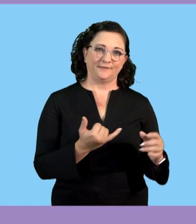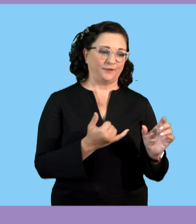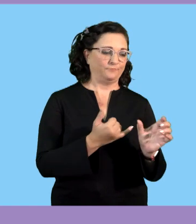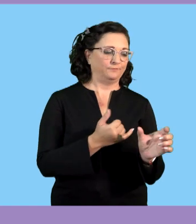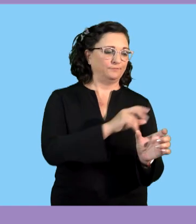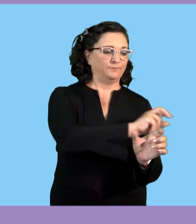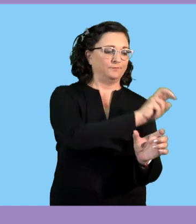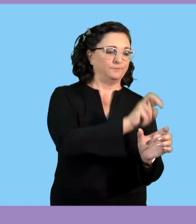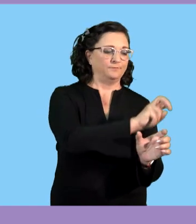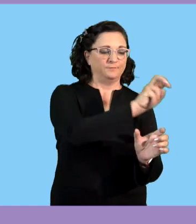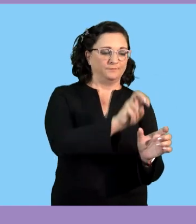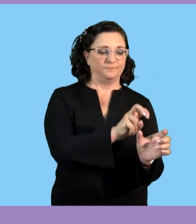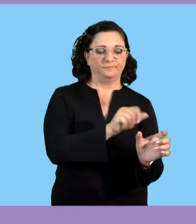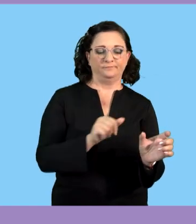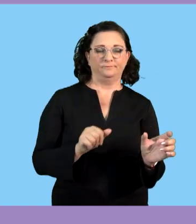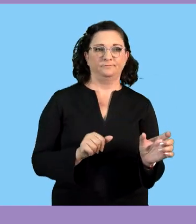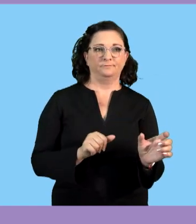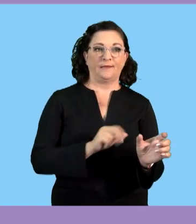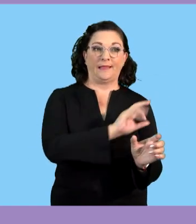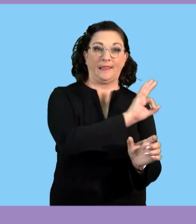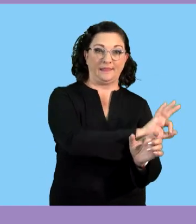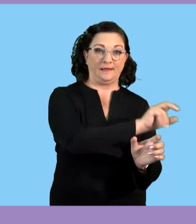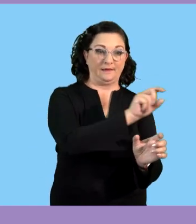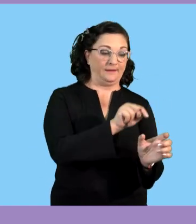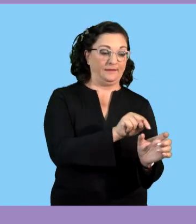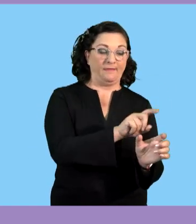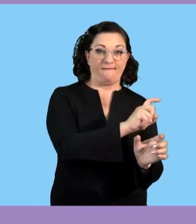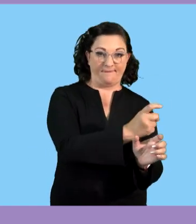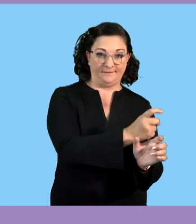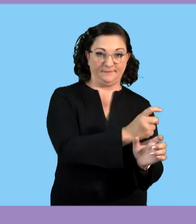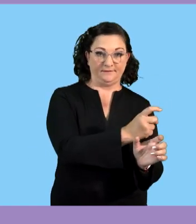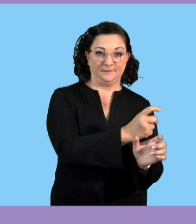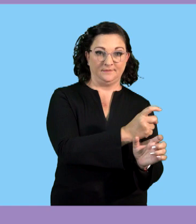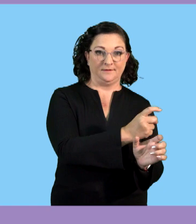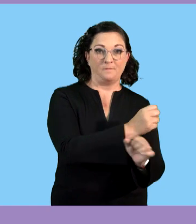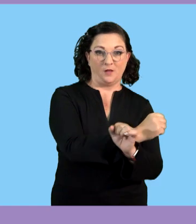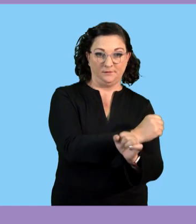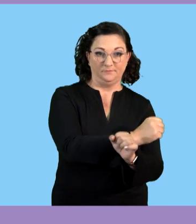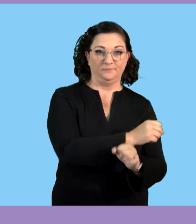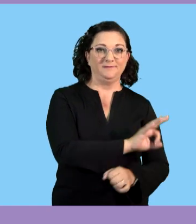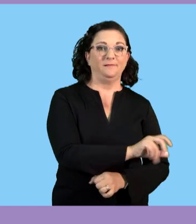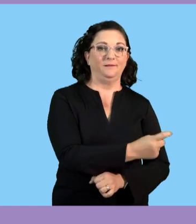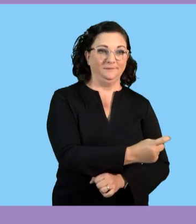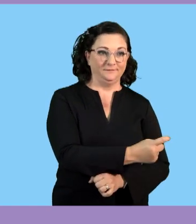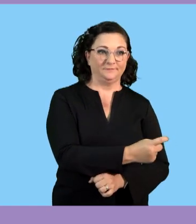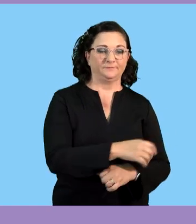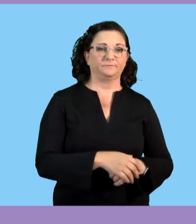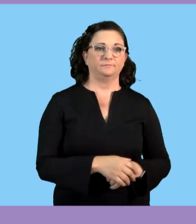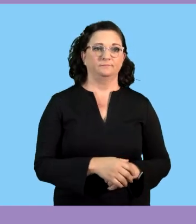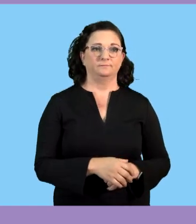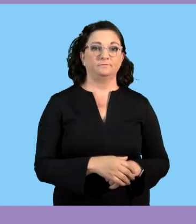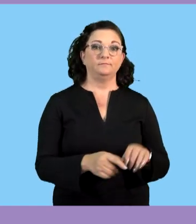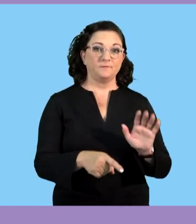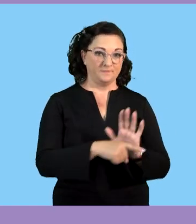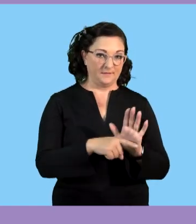distribute those brackets. So 3 multiplied by x is going to give us a 3x. And we